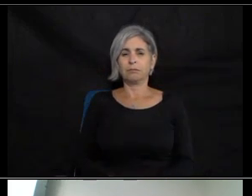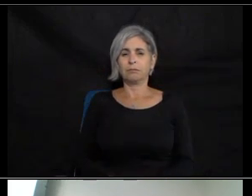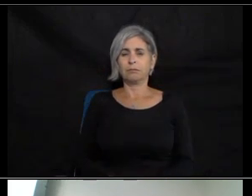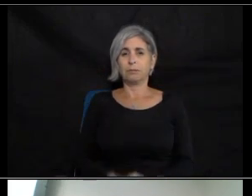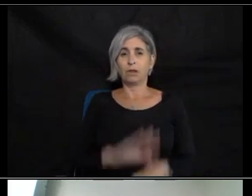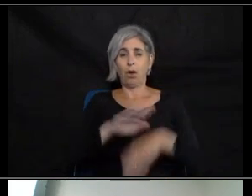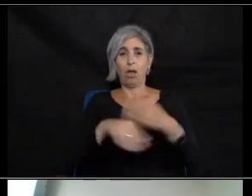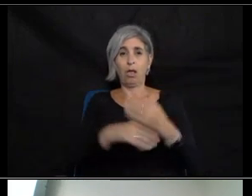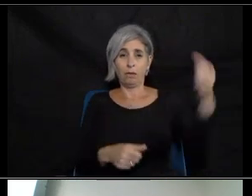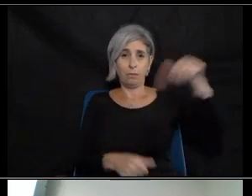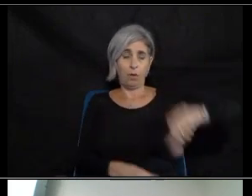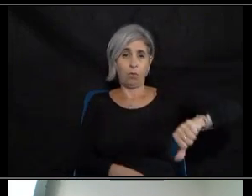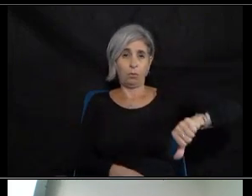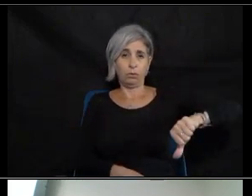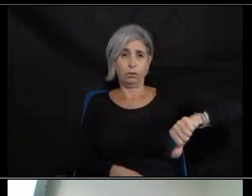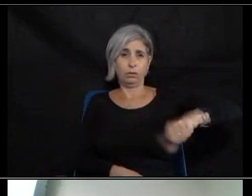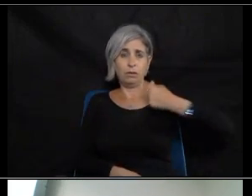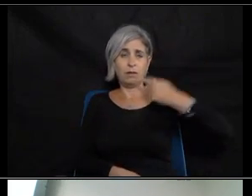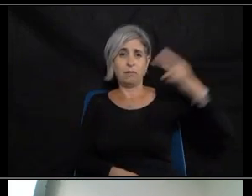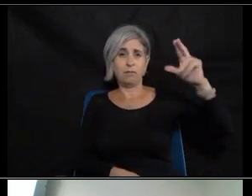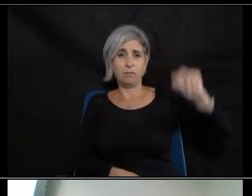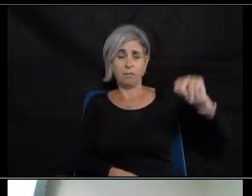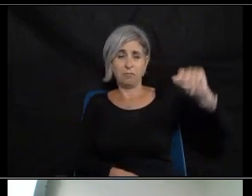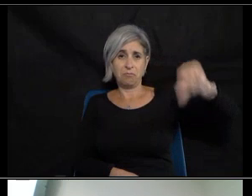All those opposed? Nay. Aye.